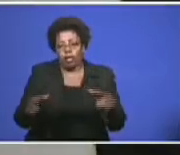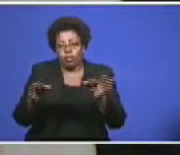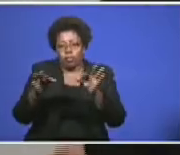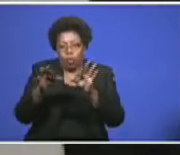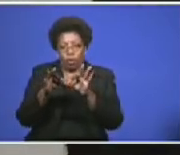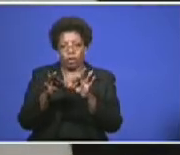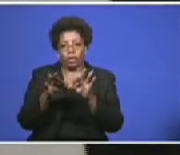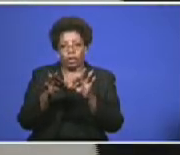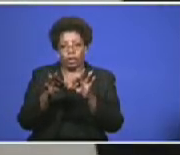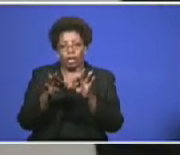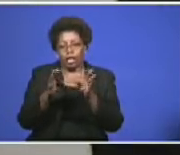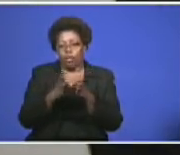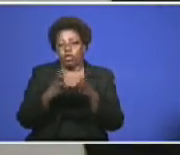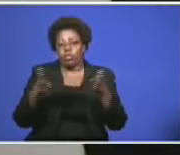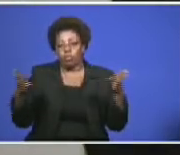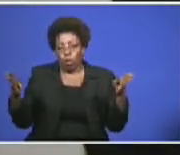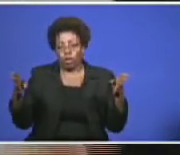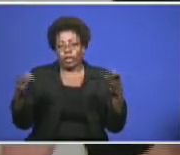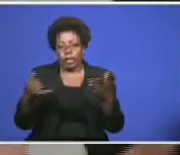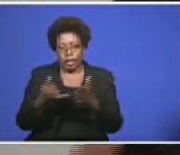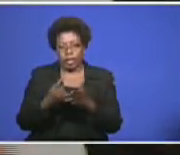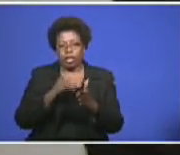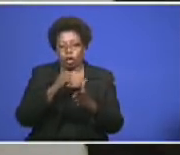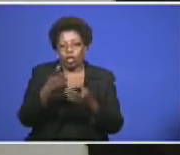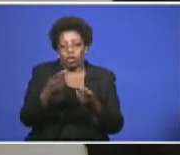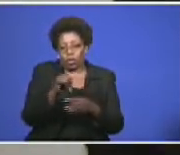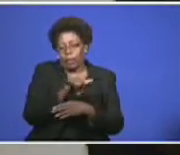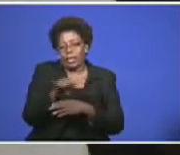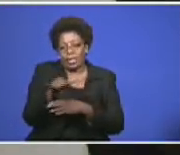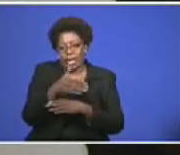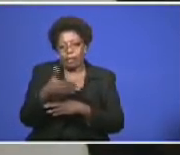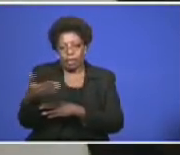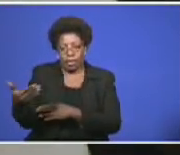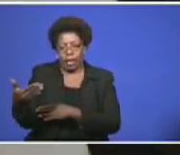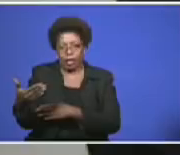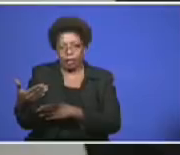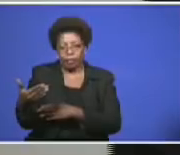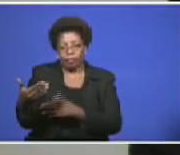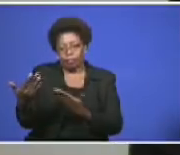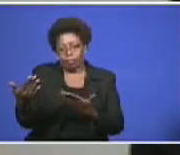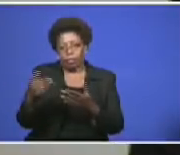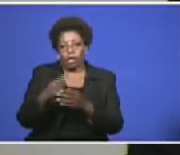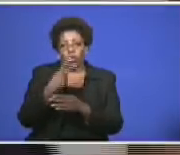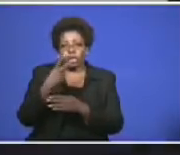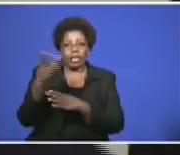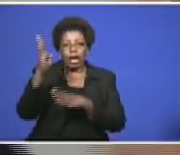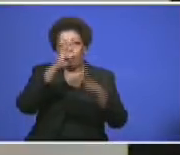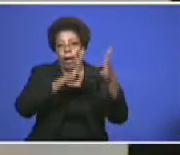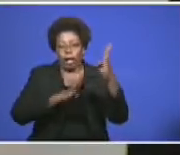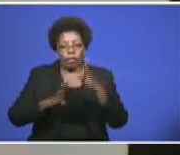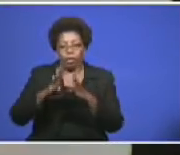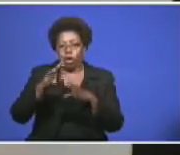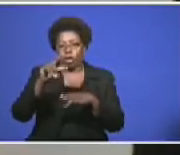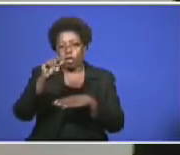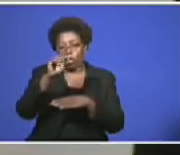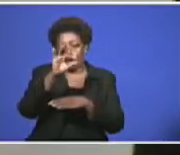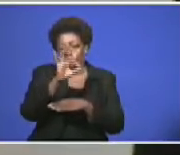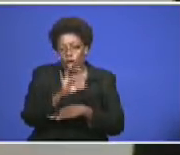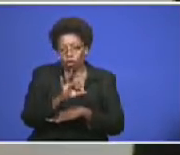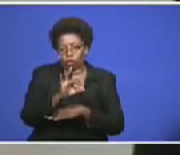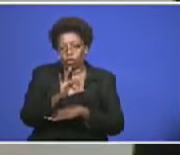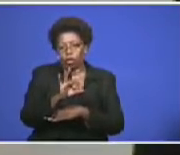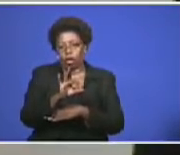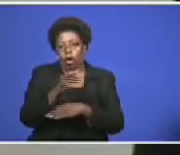replicate and not do some of the same thing. So you may see a battle for golf, or you may see